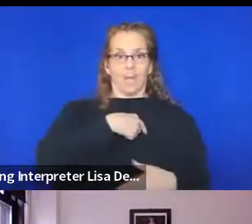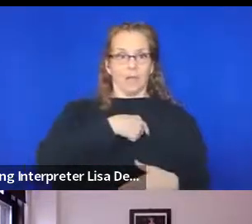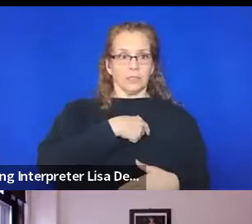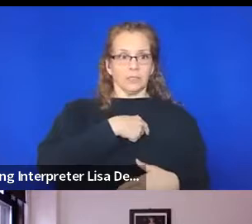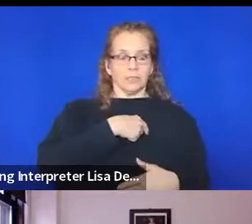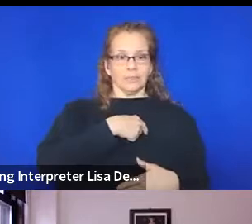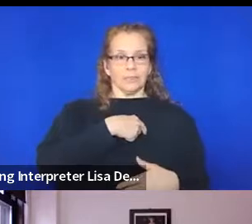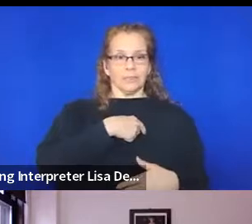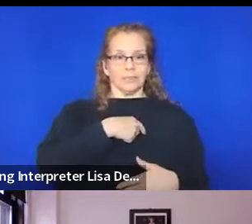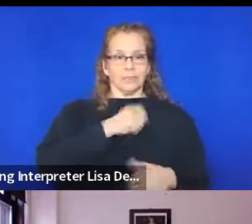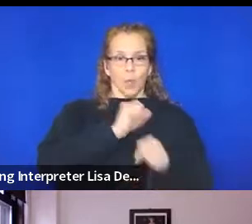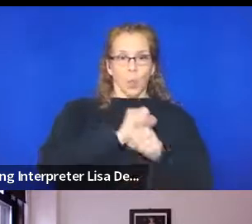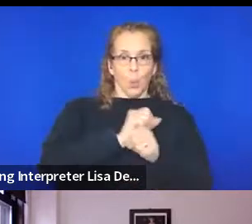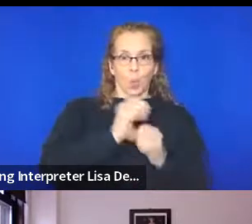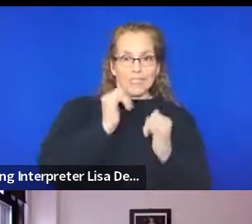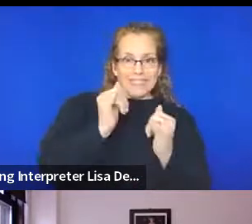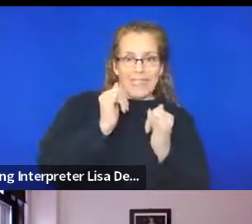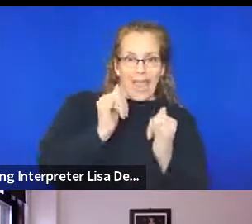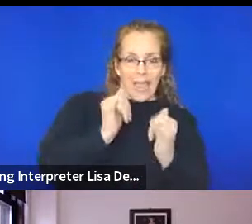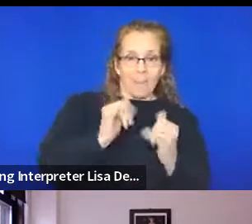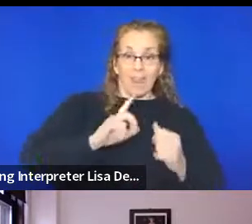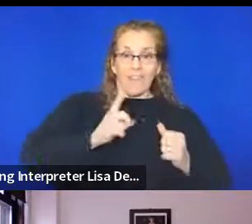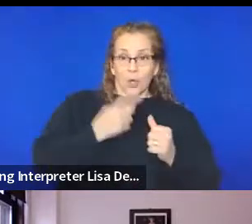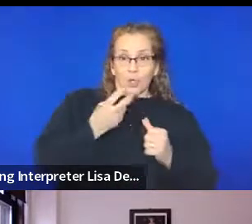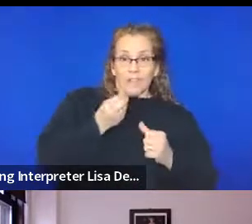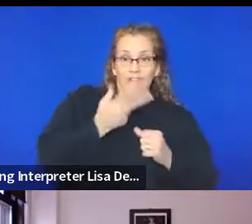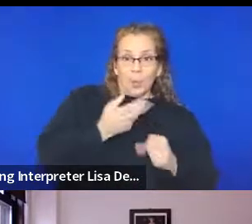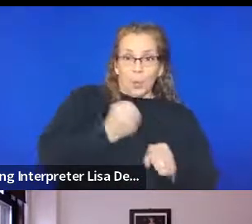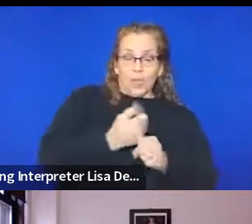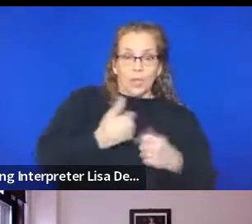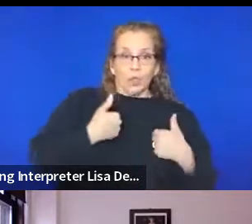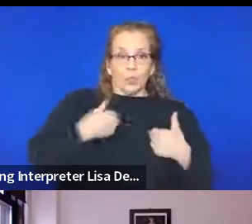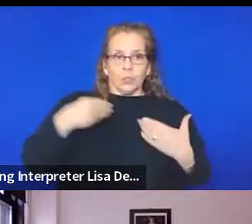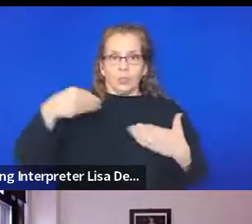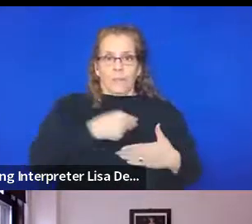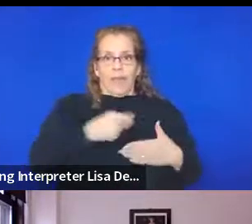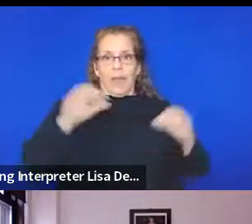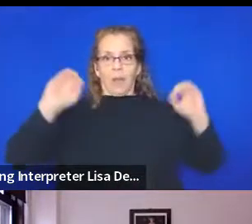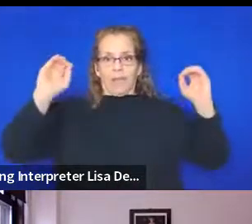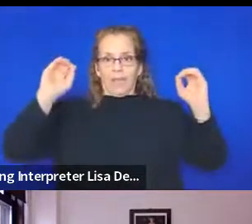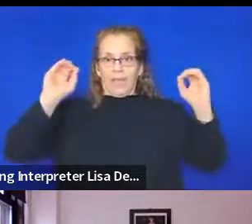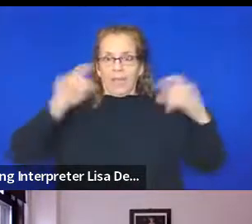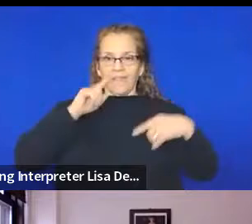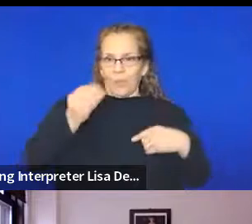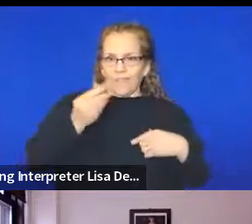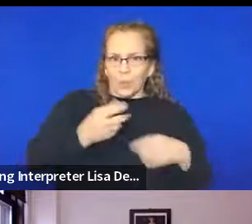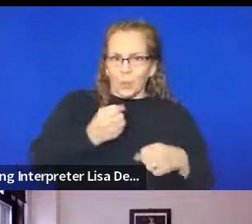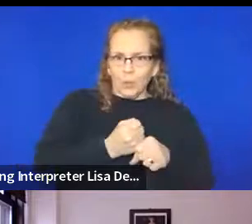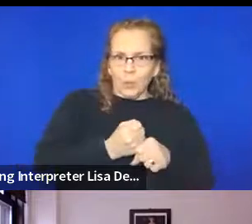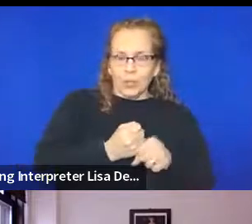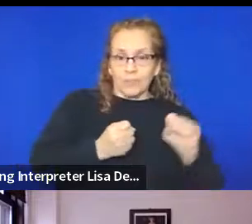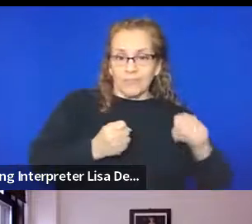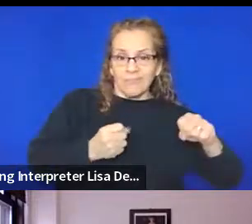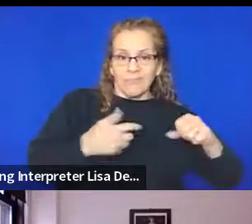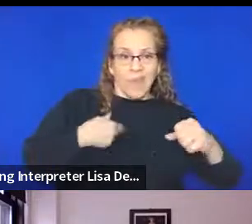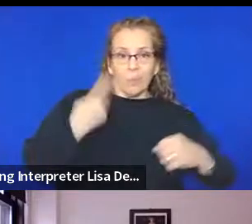years and years, the first few. I certainly was paid, it was one of the last people paid. It's really just, I think,